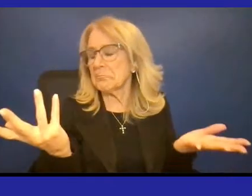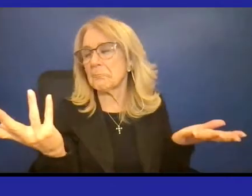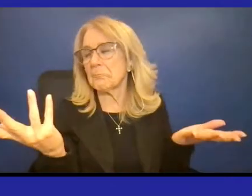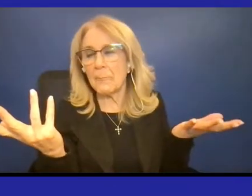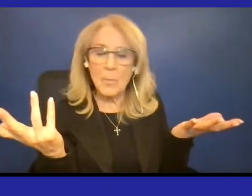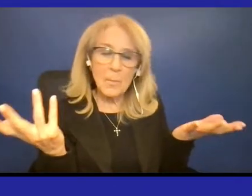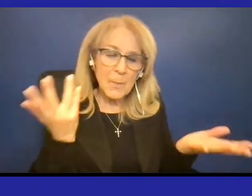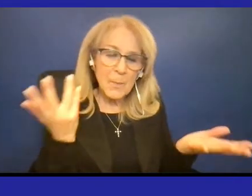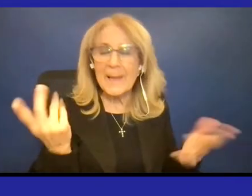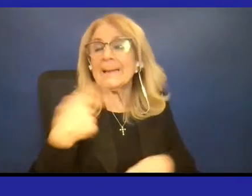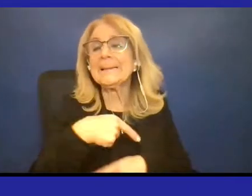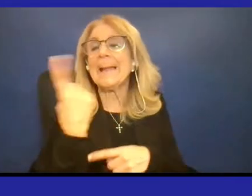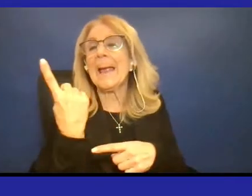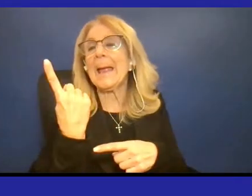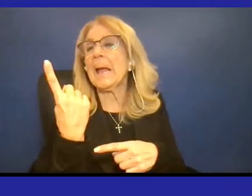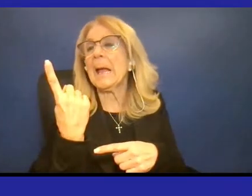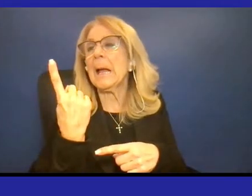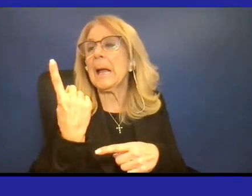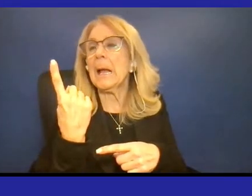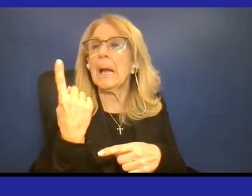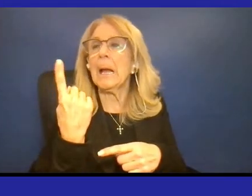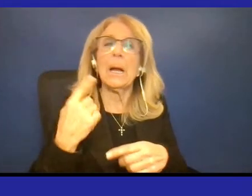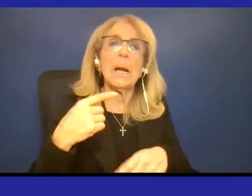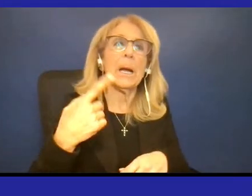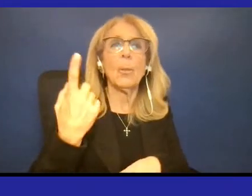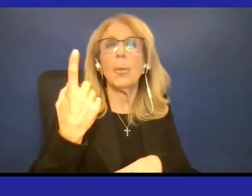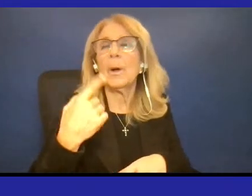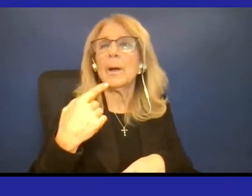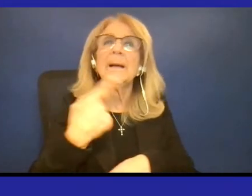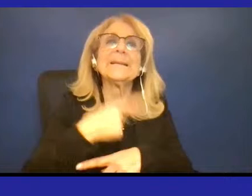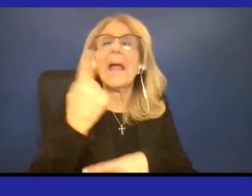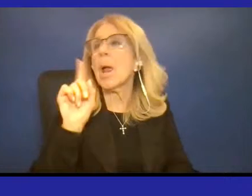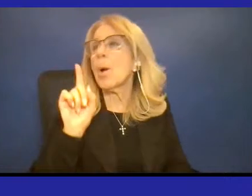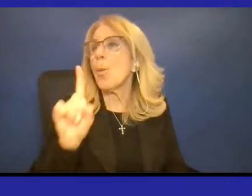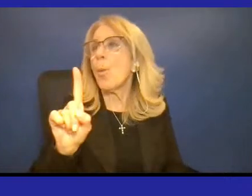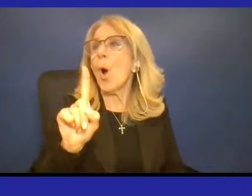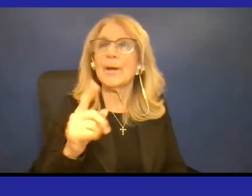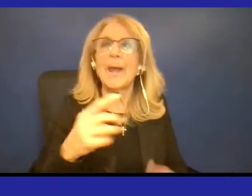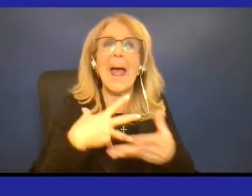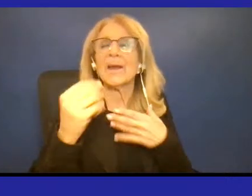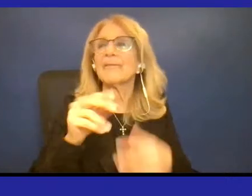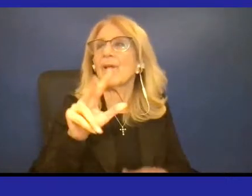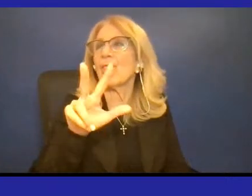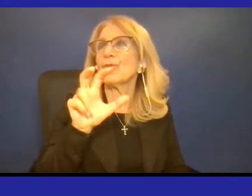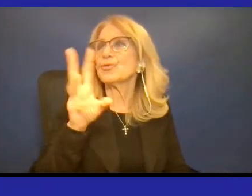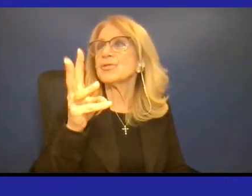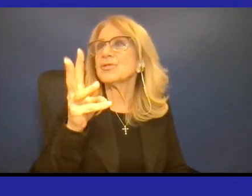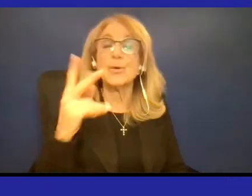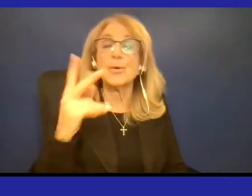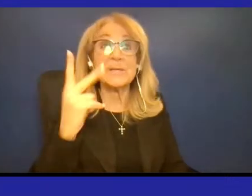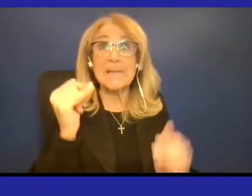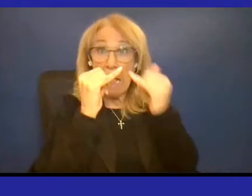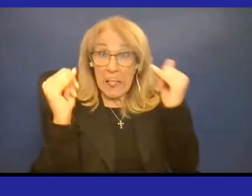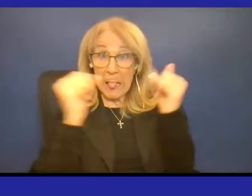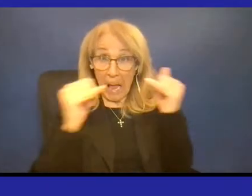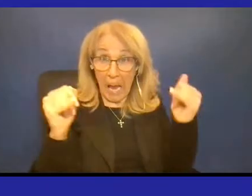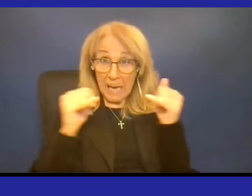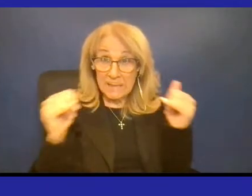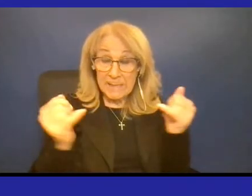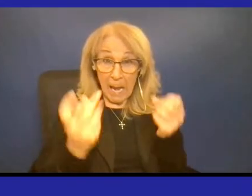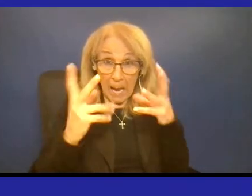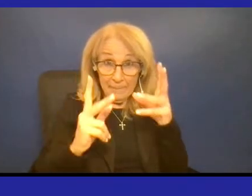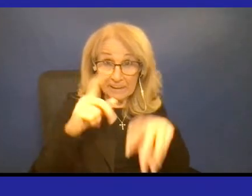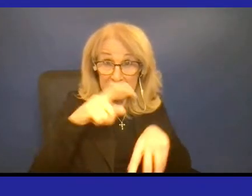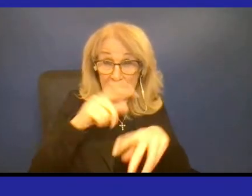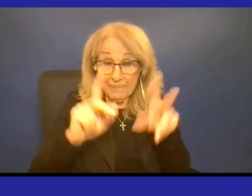day 1, days for 365, and you'll see these lines of like how many times people logged in. And then you just start